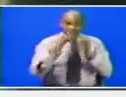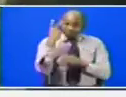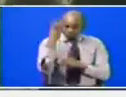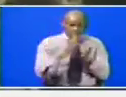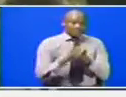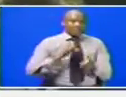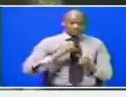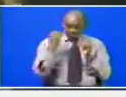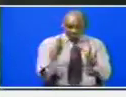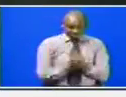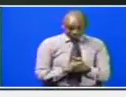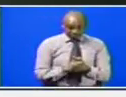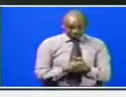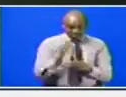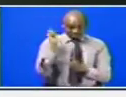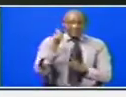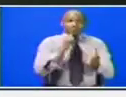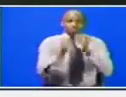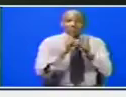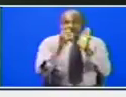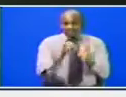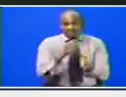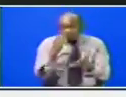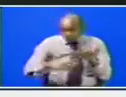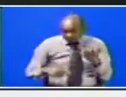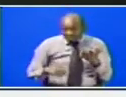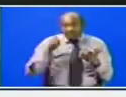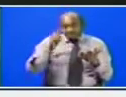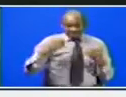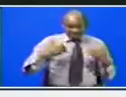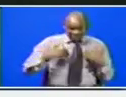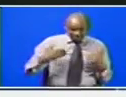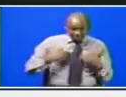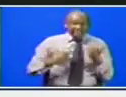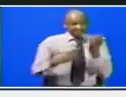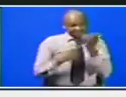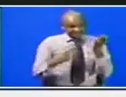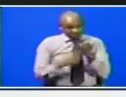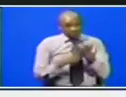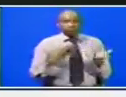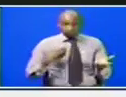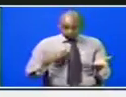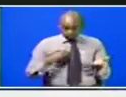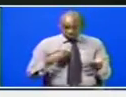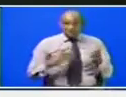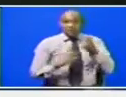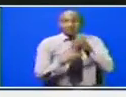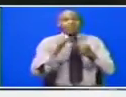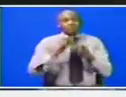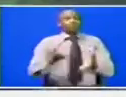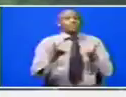medals. Kenya Sports Director Momani Joseph stressed the need to have strong technical foundation that will see the sport spread